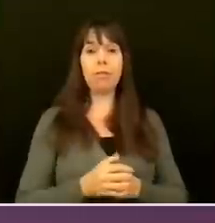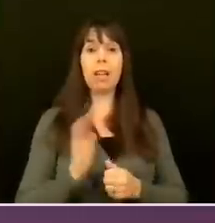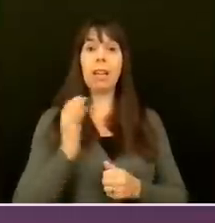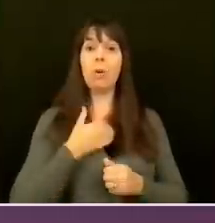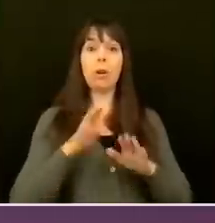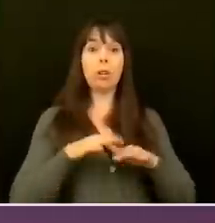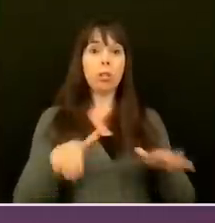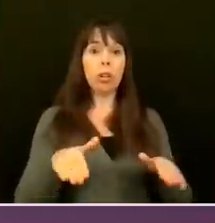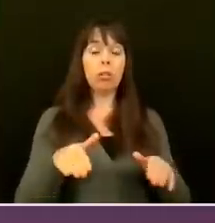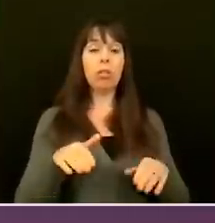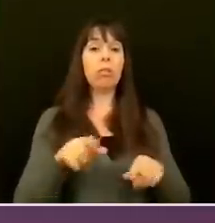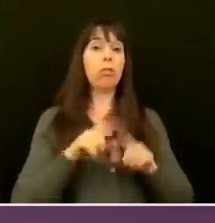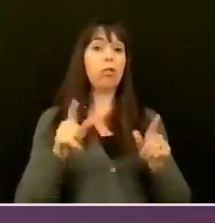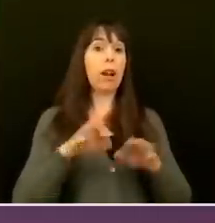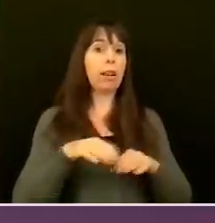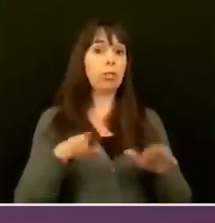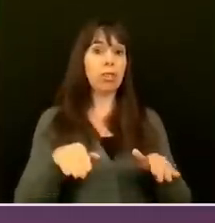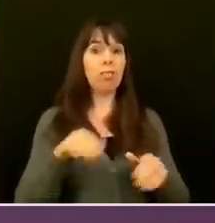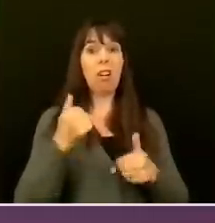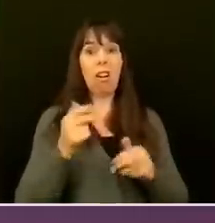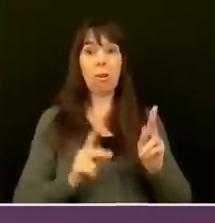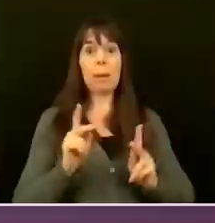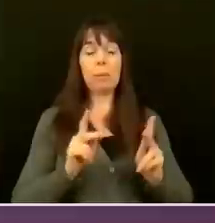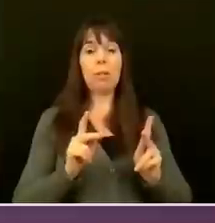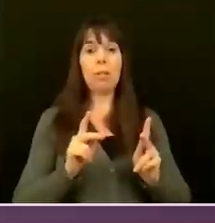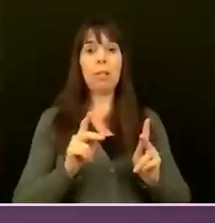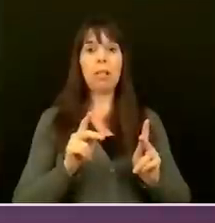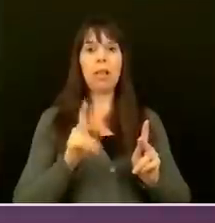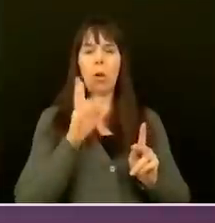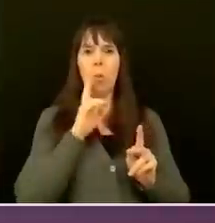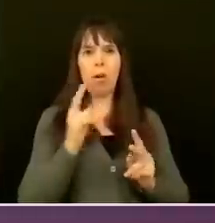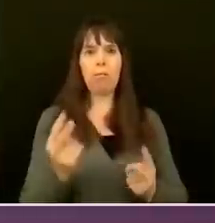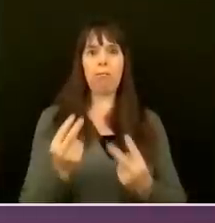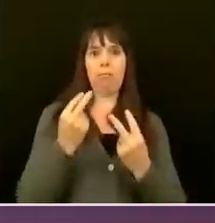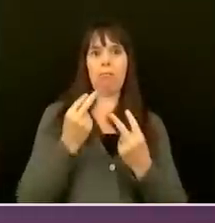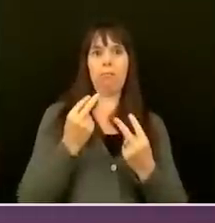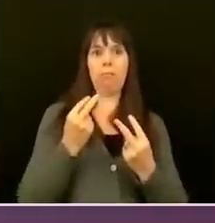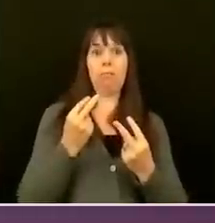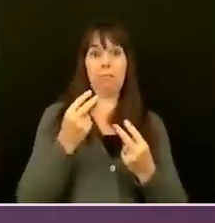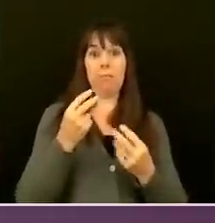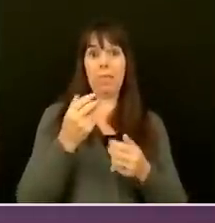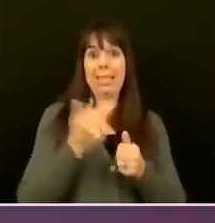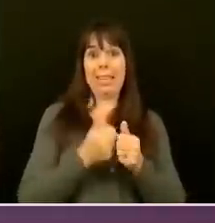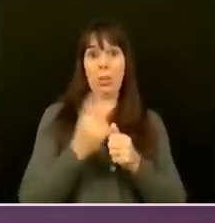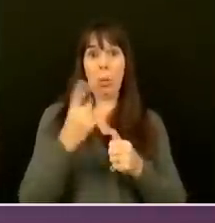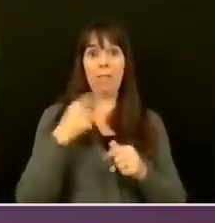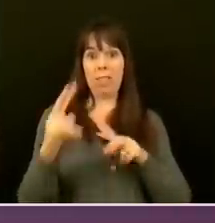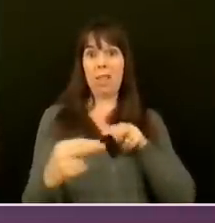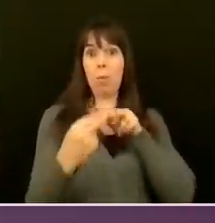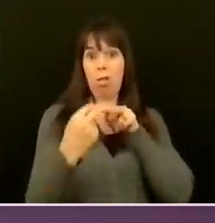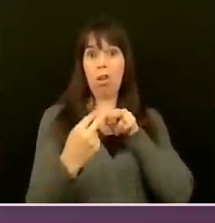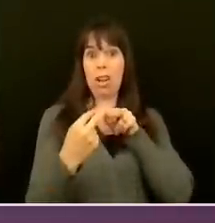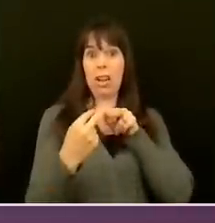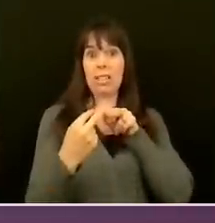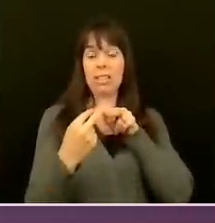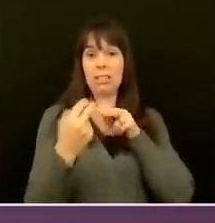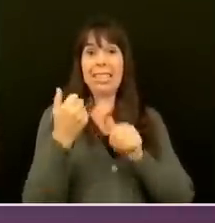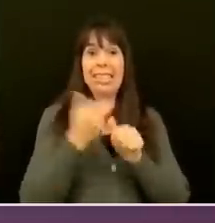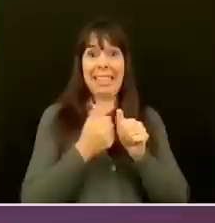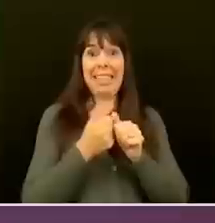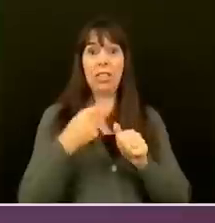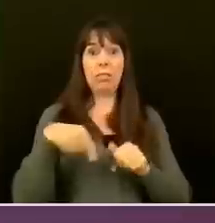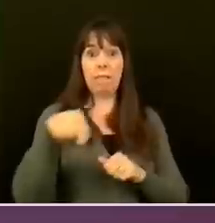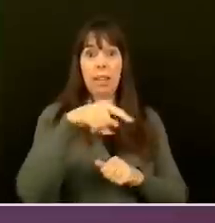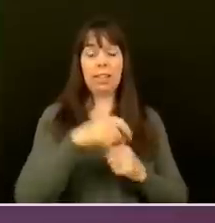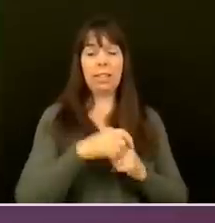children, our grandchildren, and others, they will look at us, each one of us, they're going to look in our eyes, each one of us,